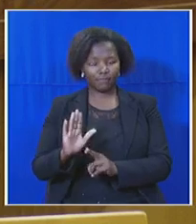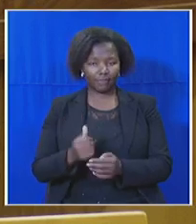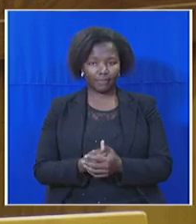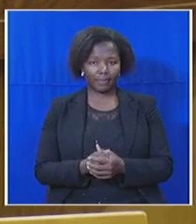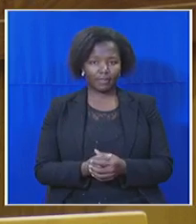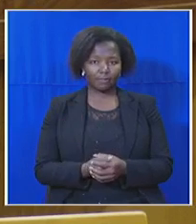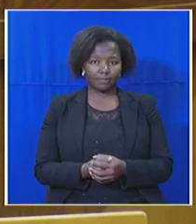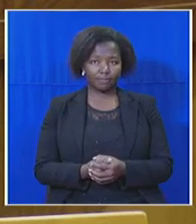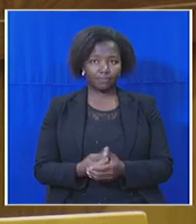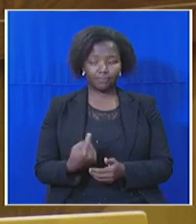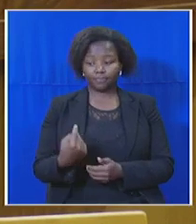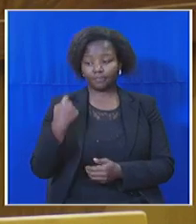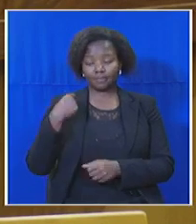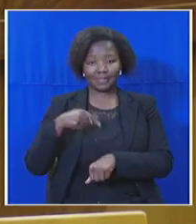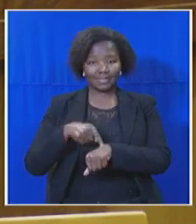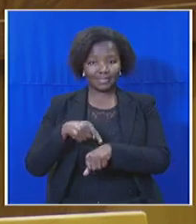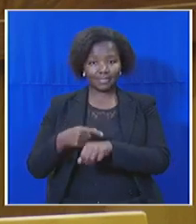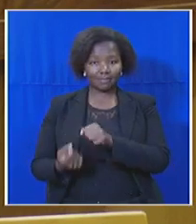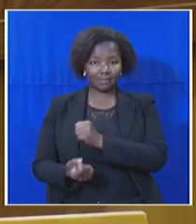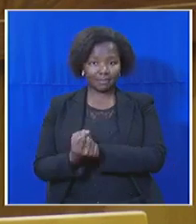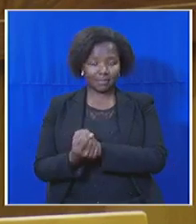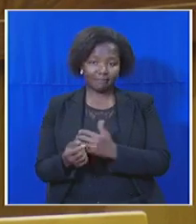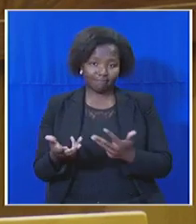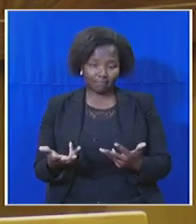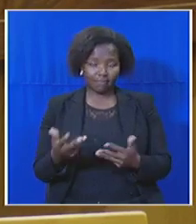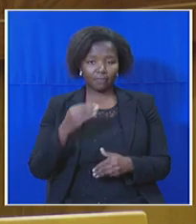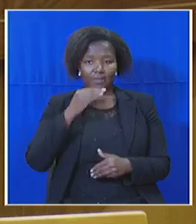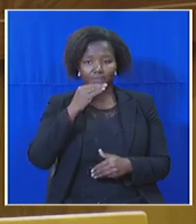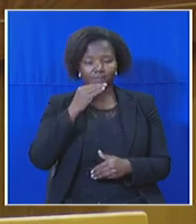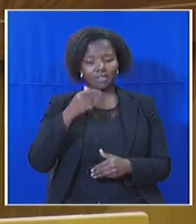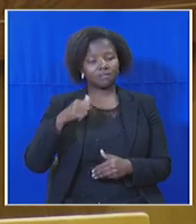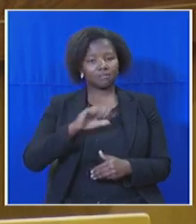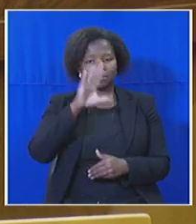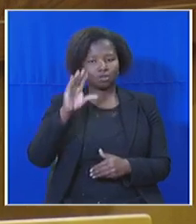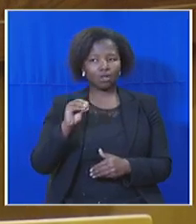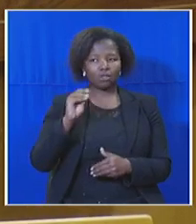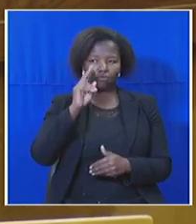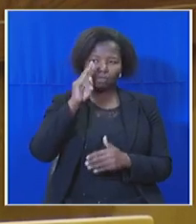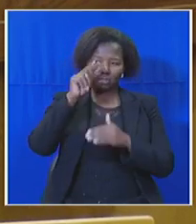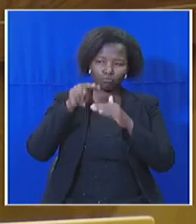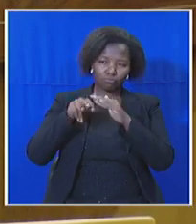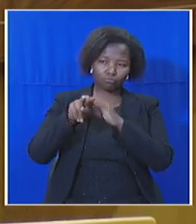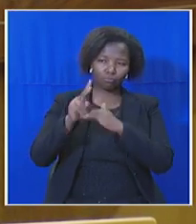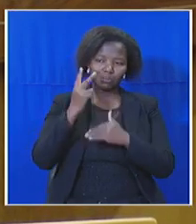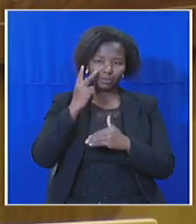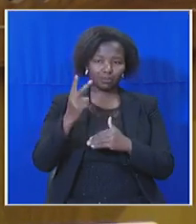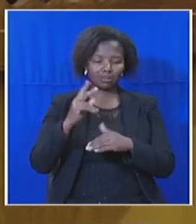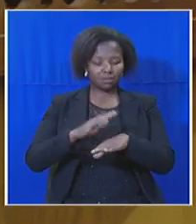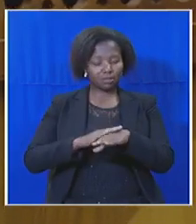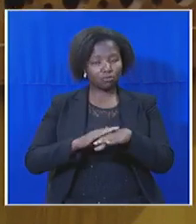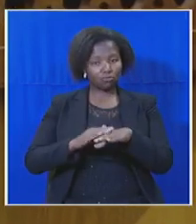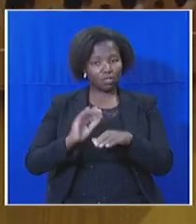That just struggle produced for our country the noble vision of a one united, non-racial, non-sexist South